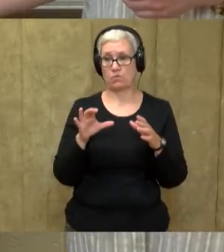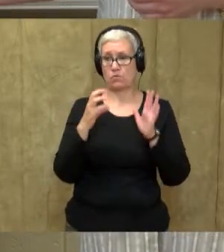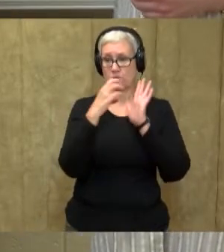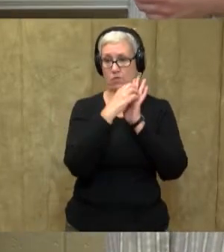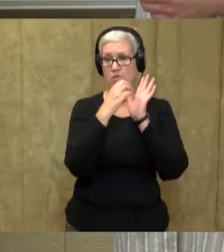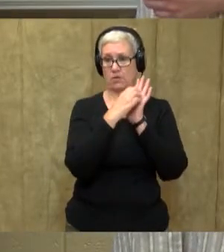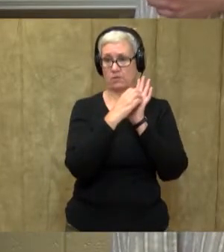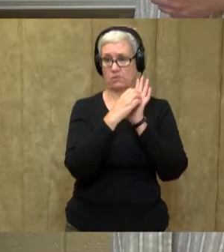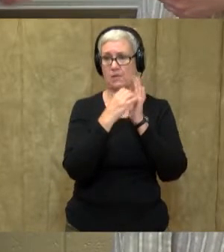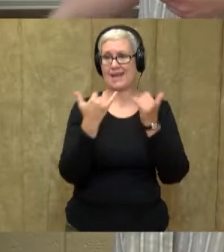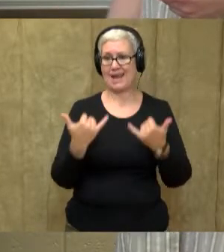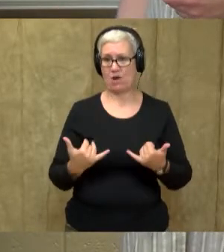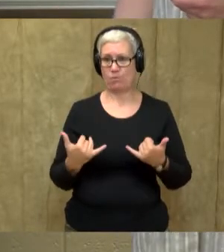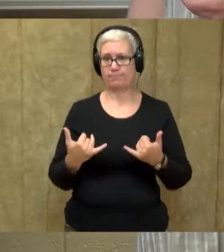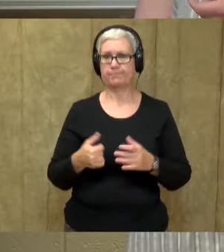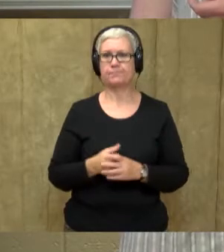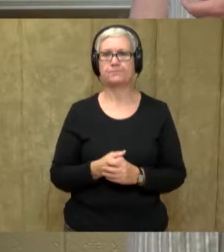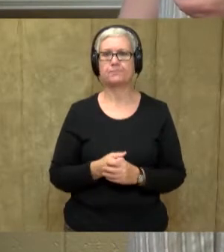text.